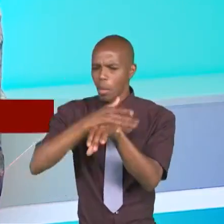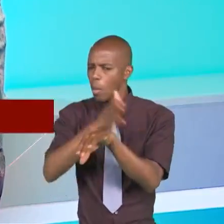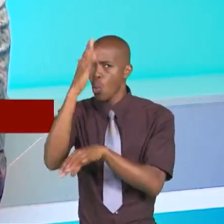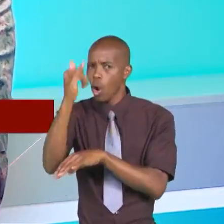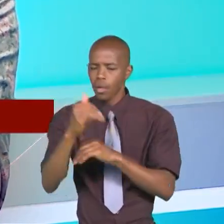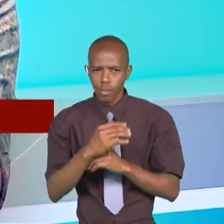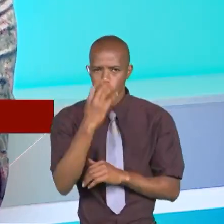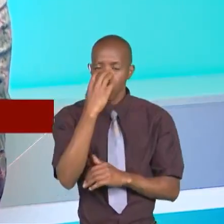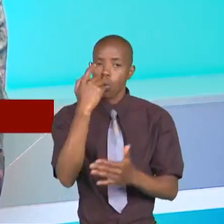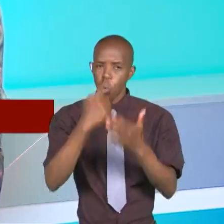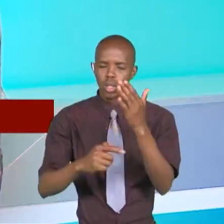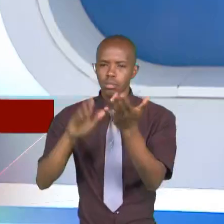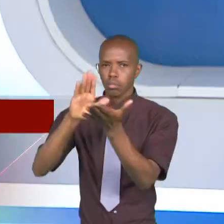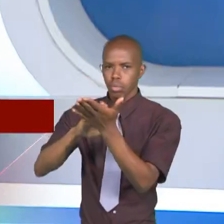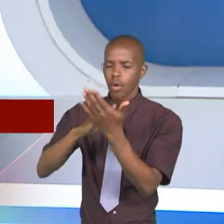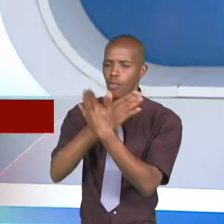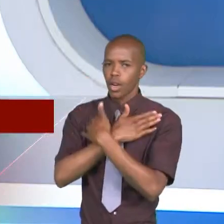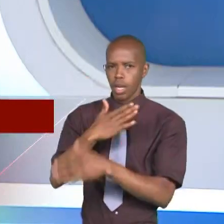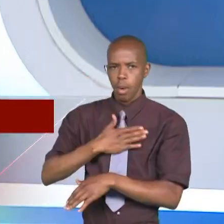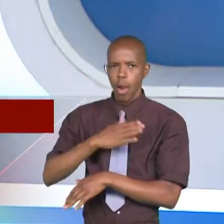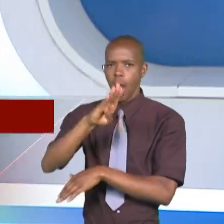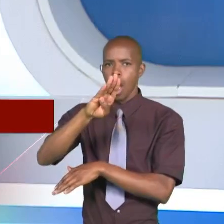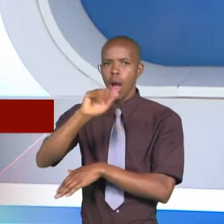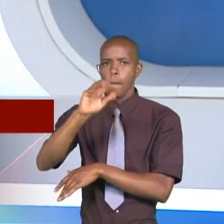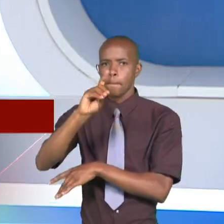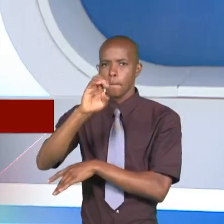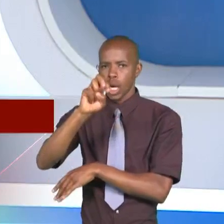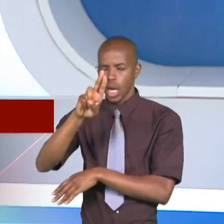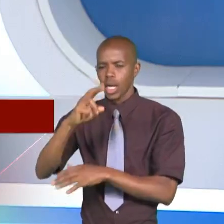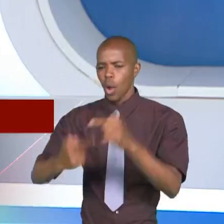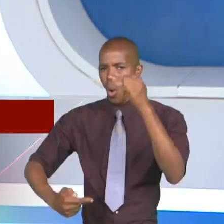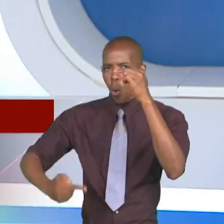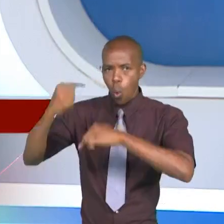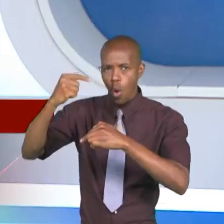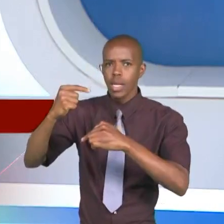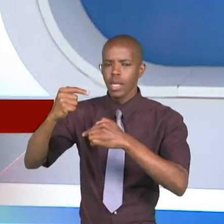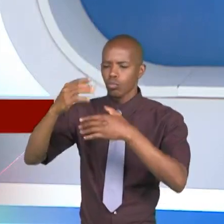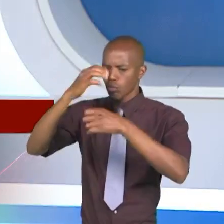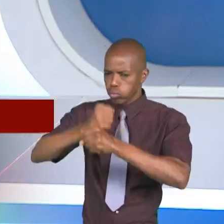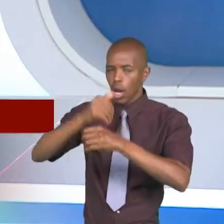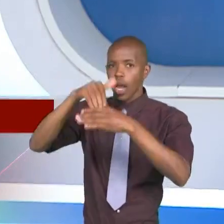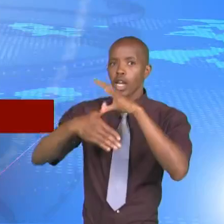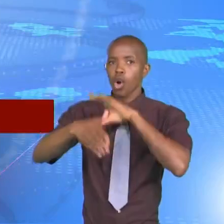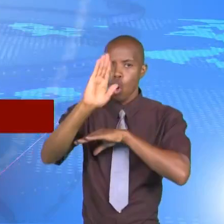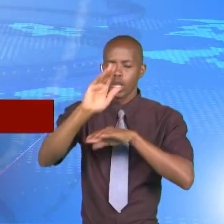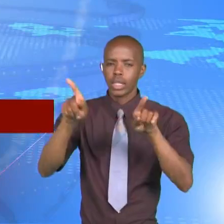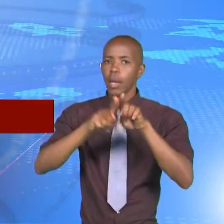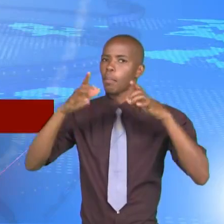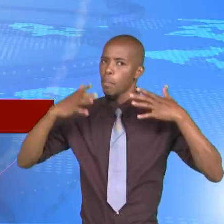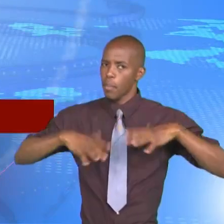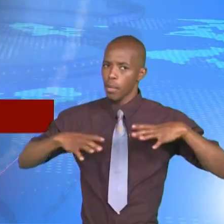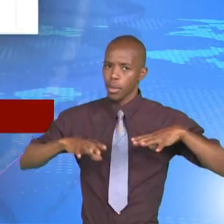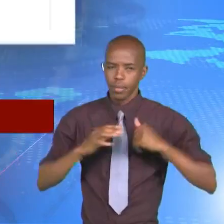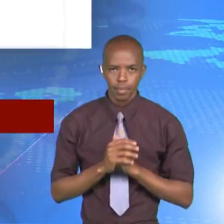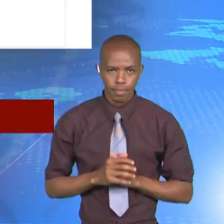Ruto said, congratulations, my friend Faisal Bader. Your win cements our trust in God and the people.